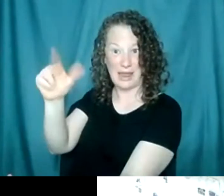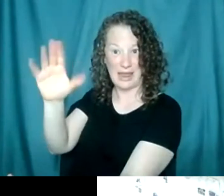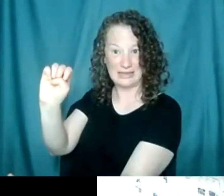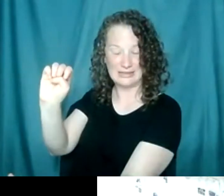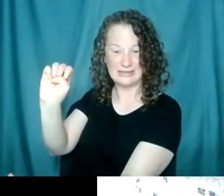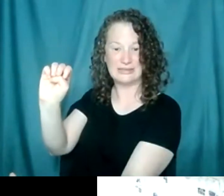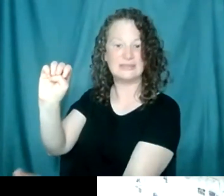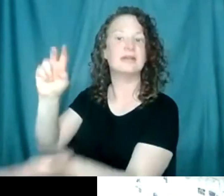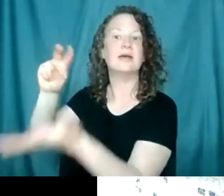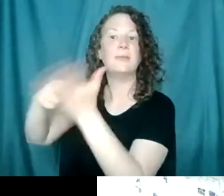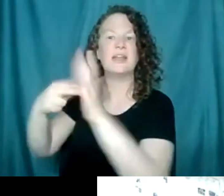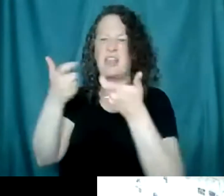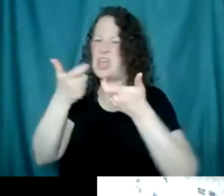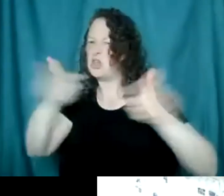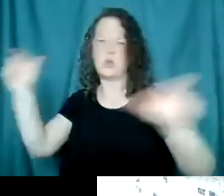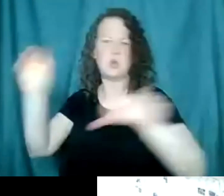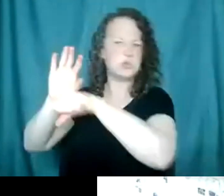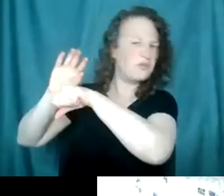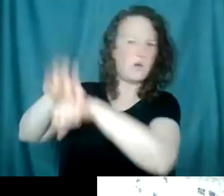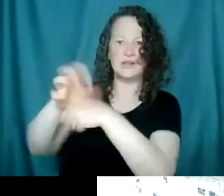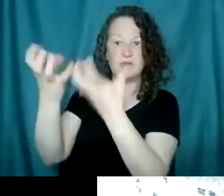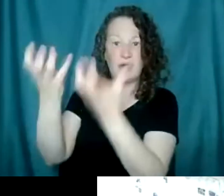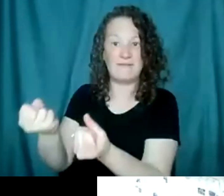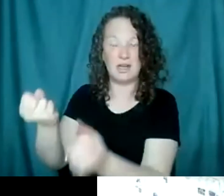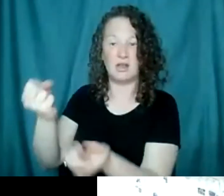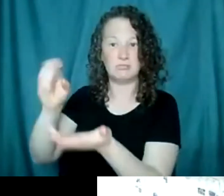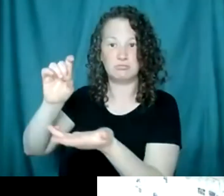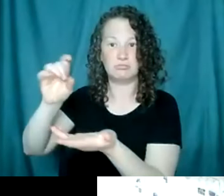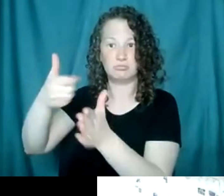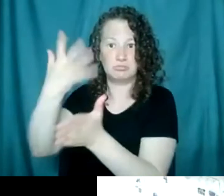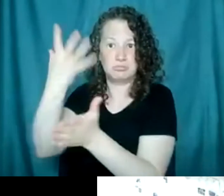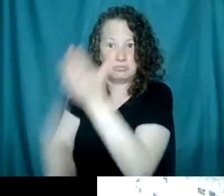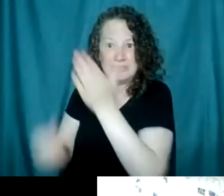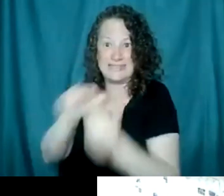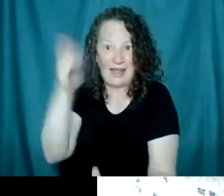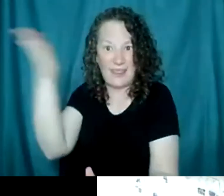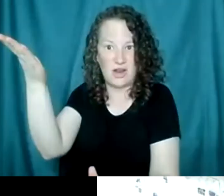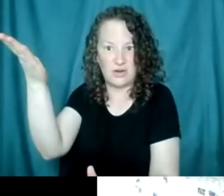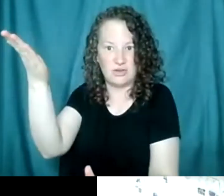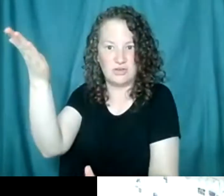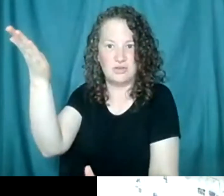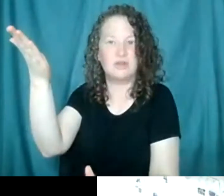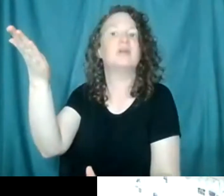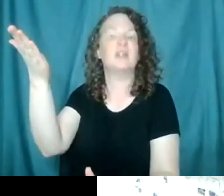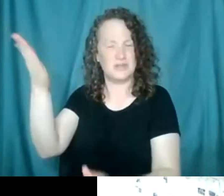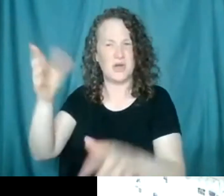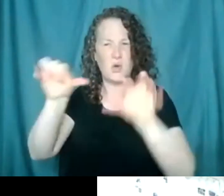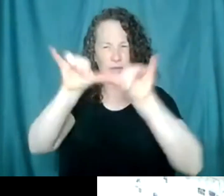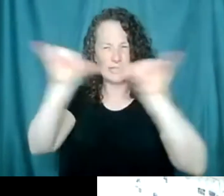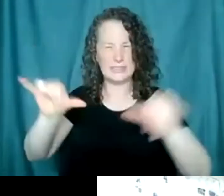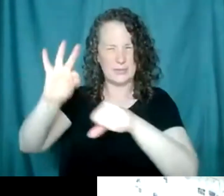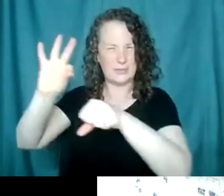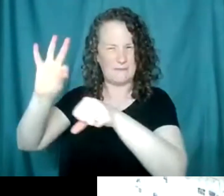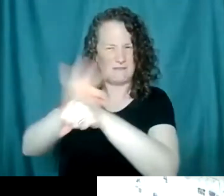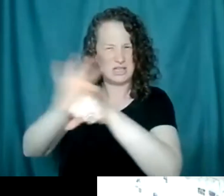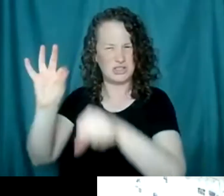that huge force vector. And you can see if the system does not function the same, it starts to do